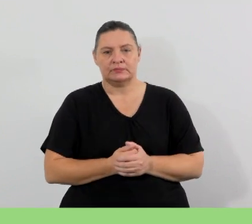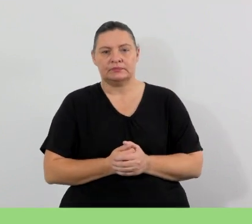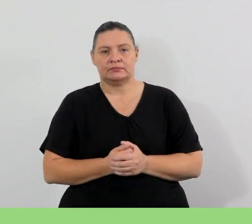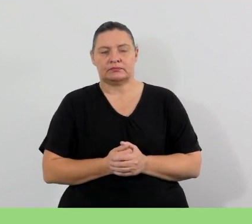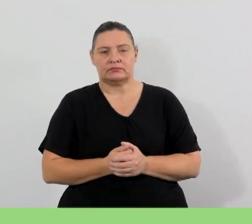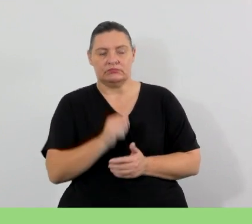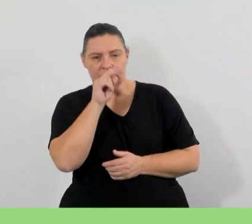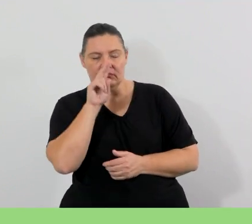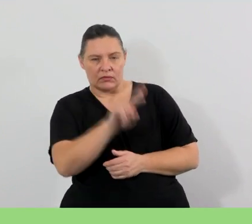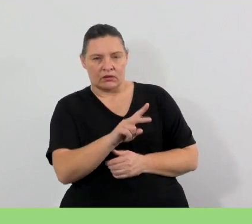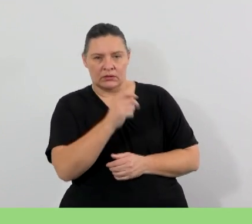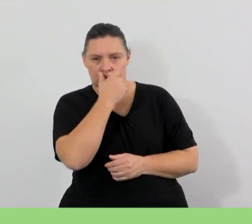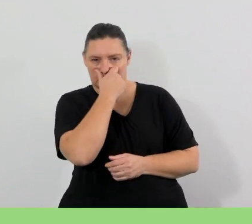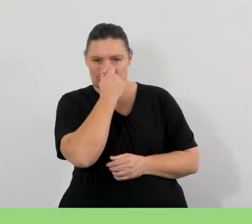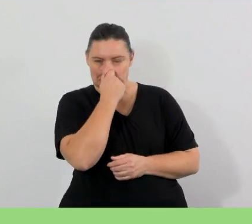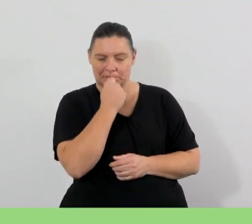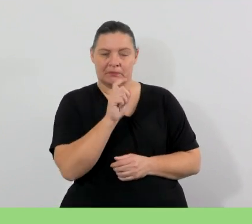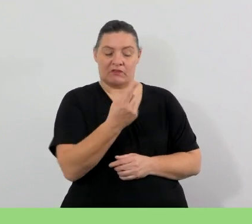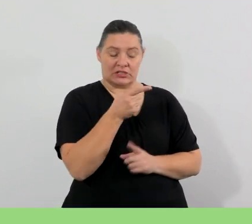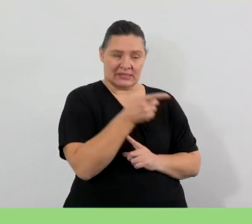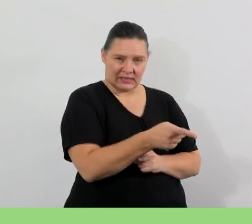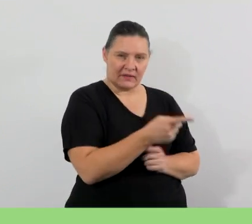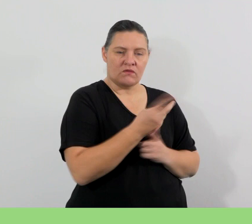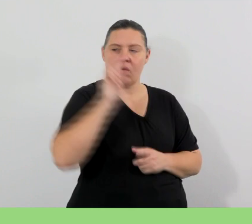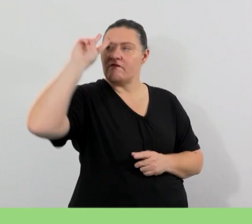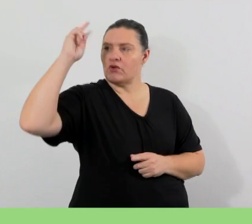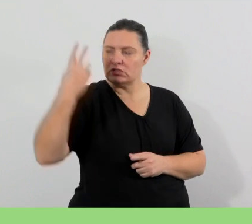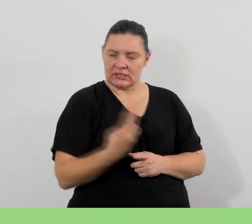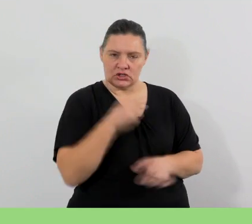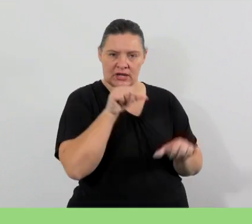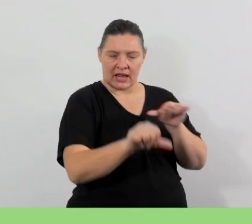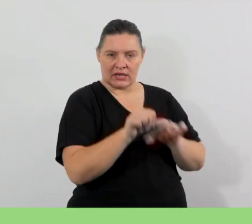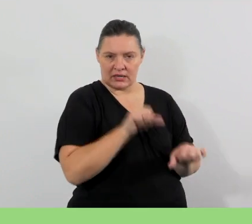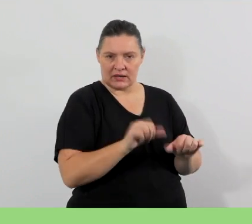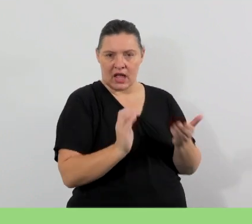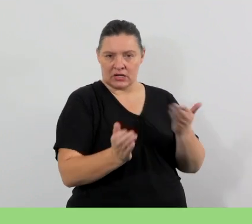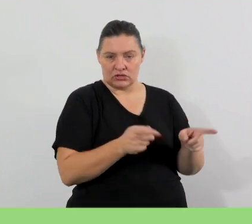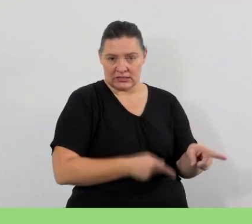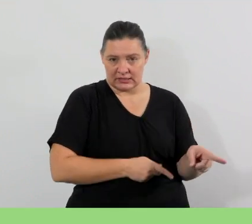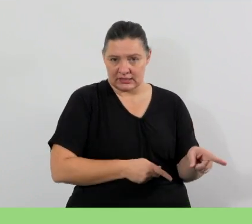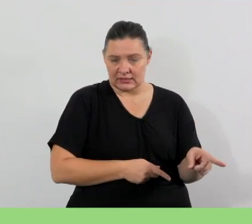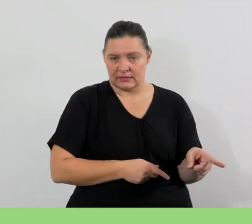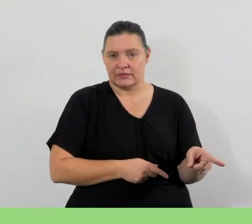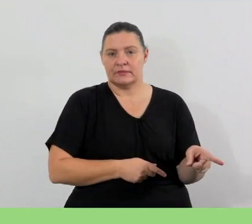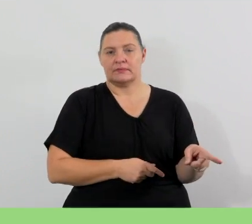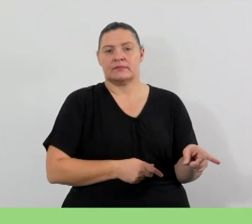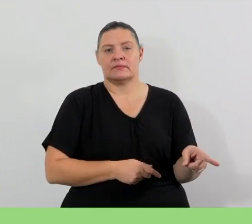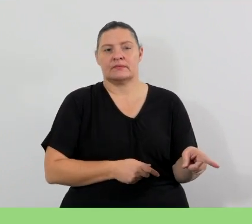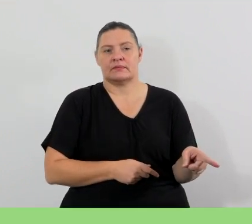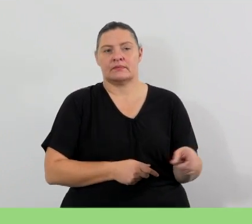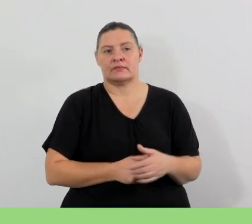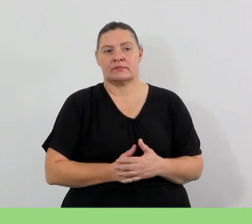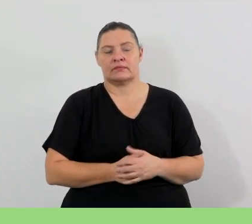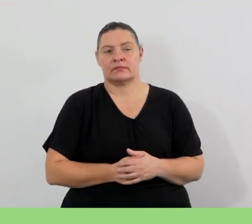both processes. So now we are going to look at the equations for the last time. The first one is photosynthesis.